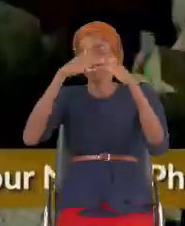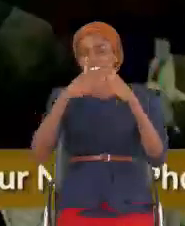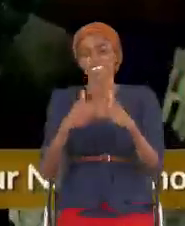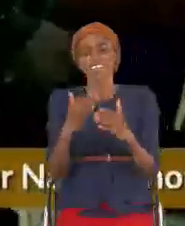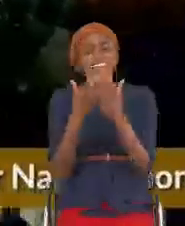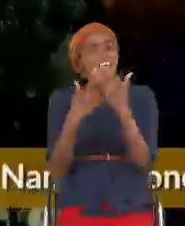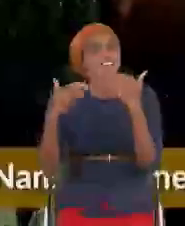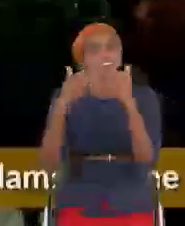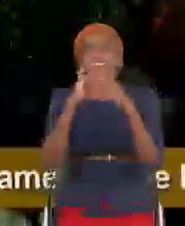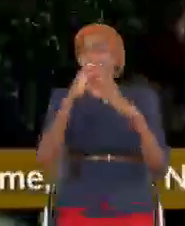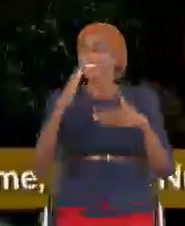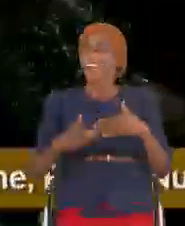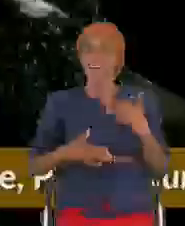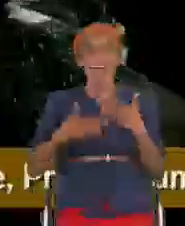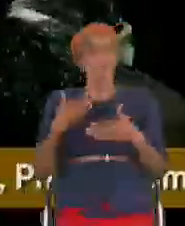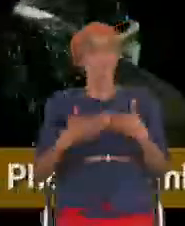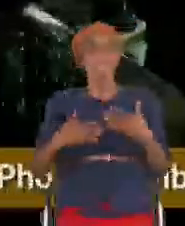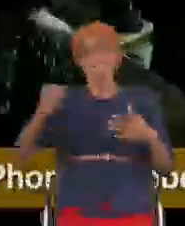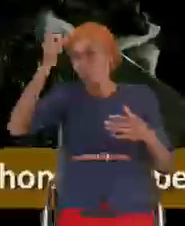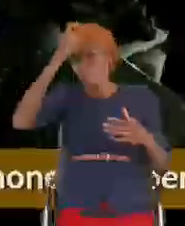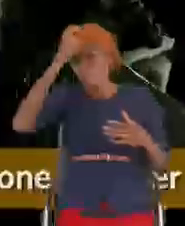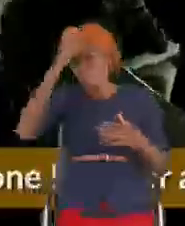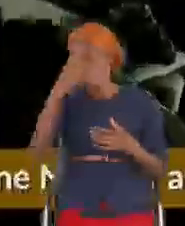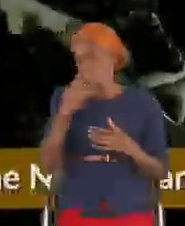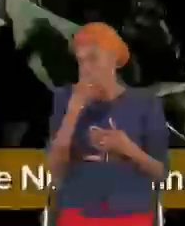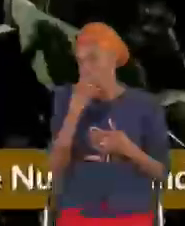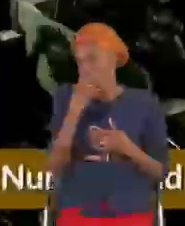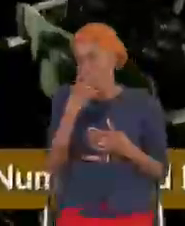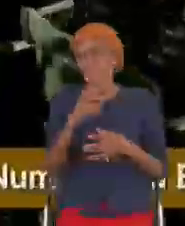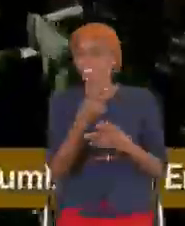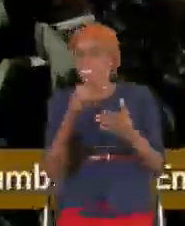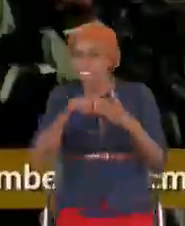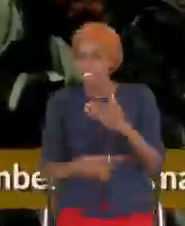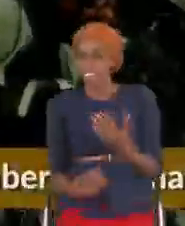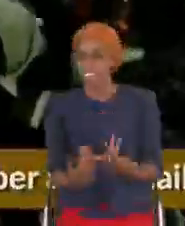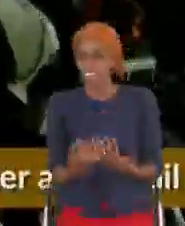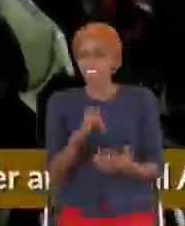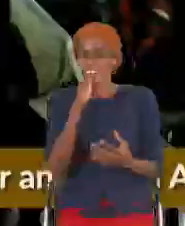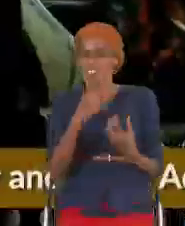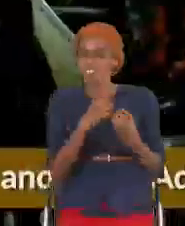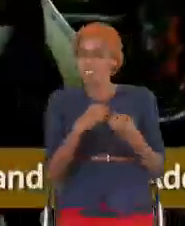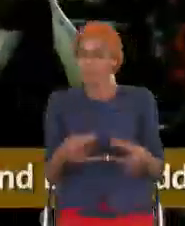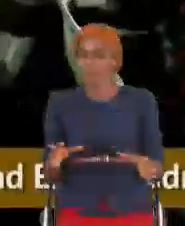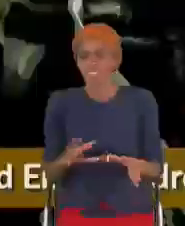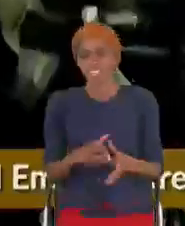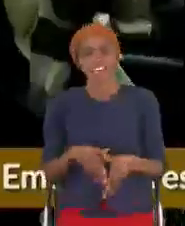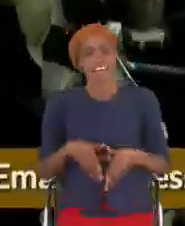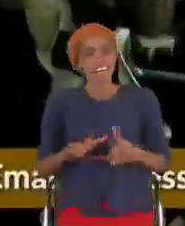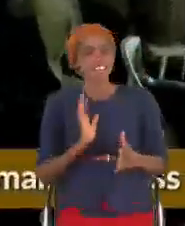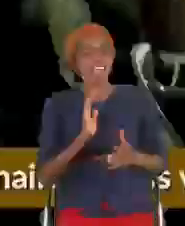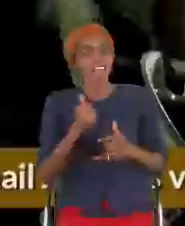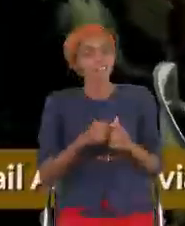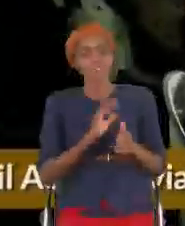is losing people. Heaven is being populated. Let every soul rejoice at this